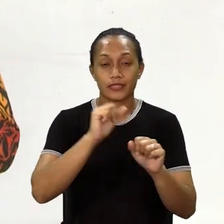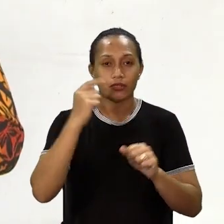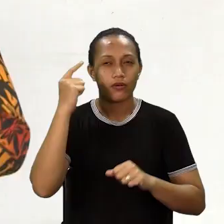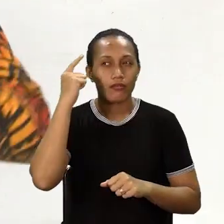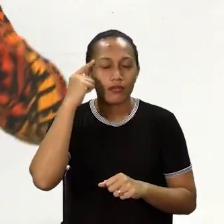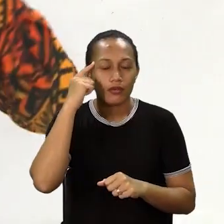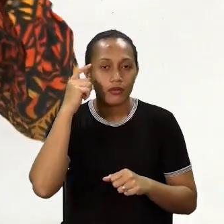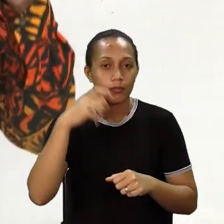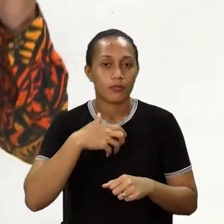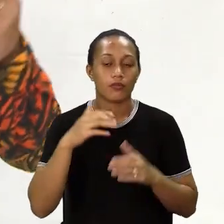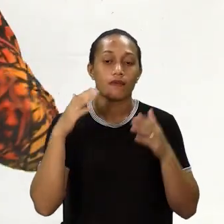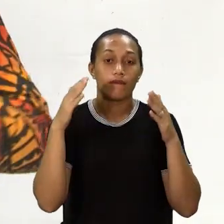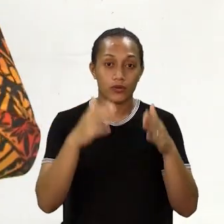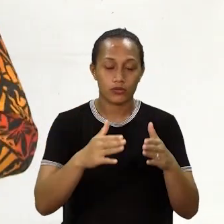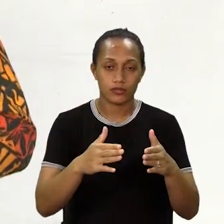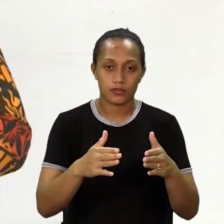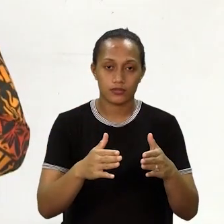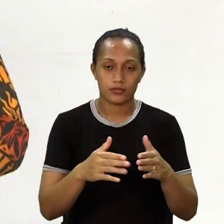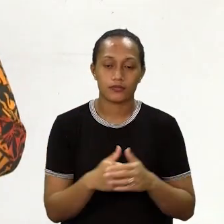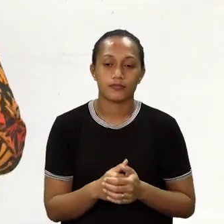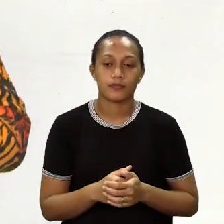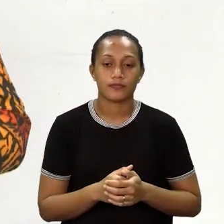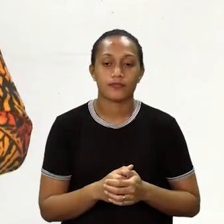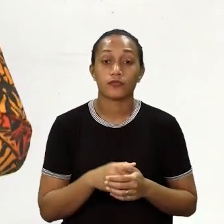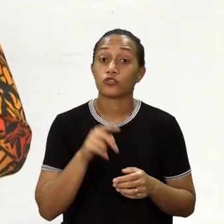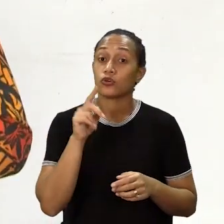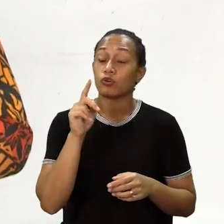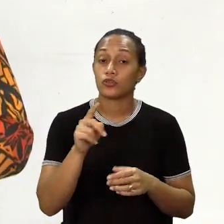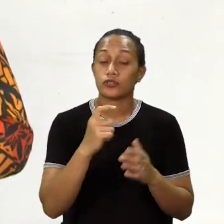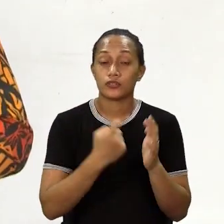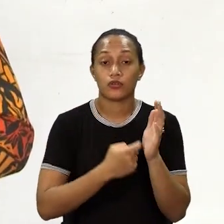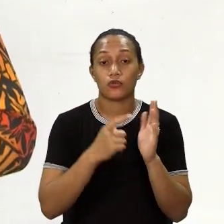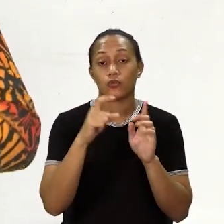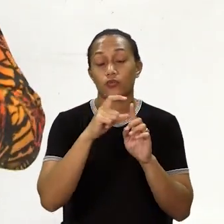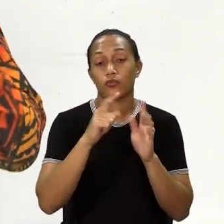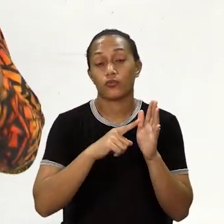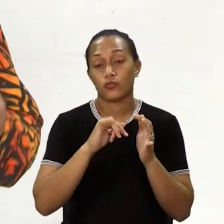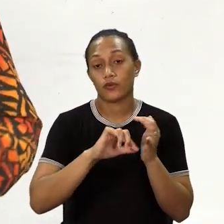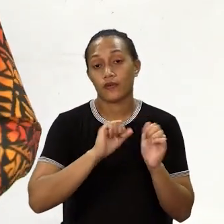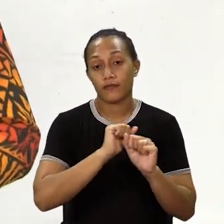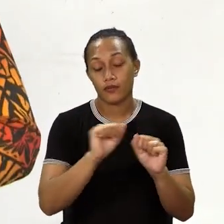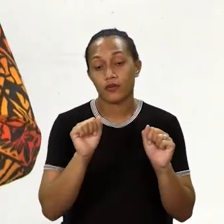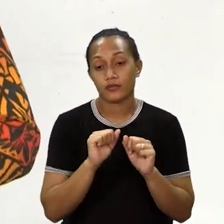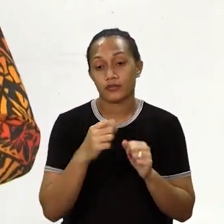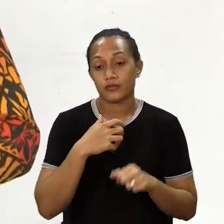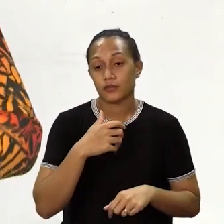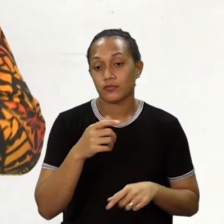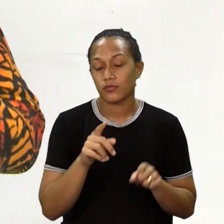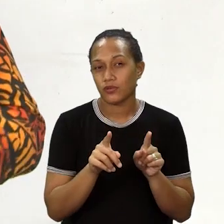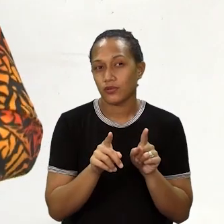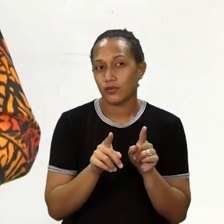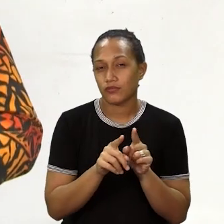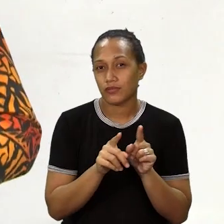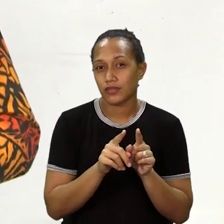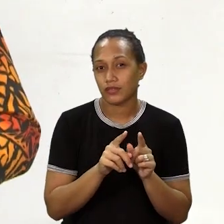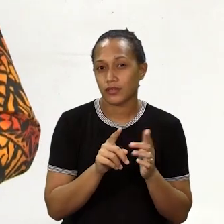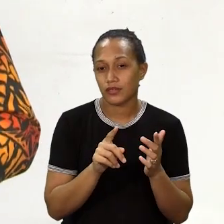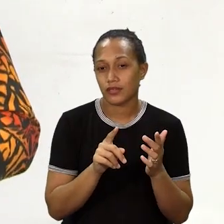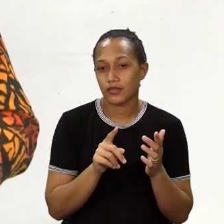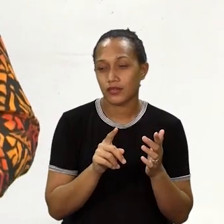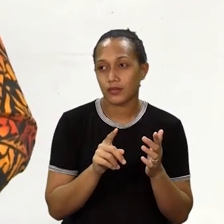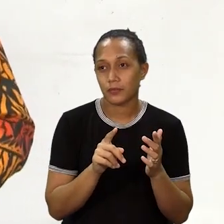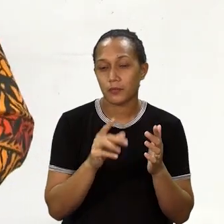games that makes our thinking more focused and concentrated. So here is a riddle for us. It's more like